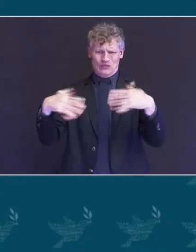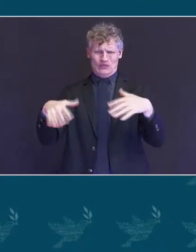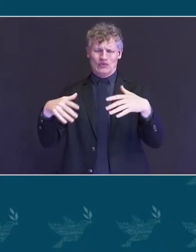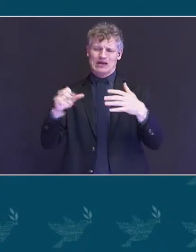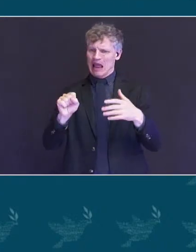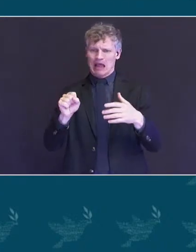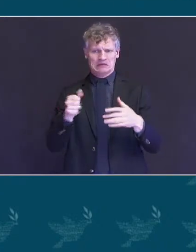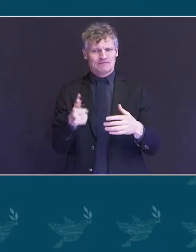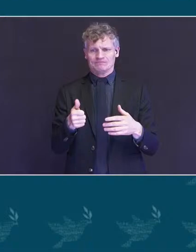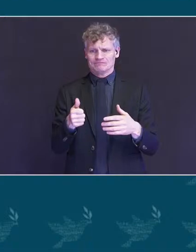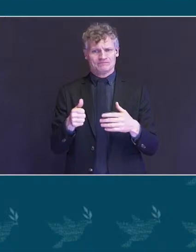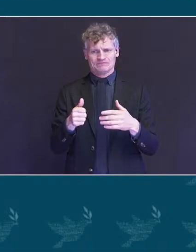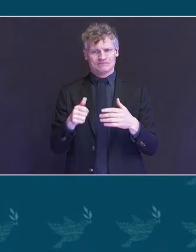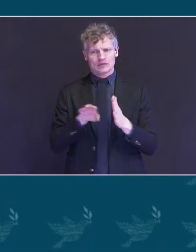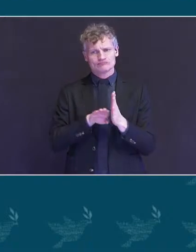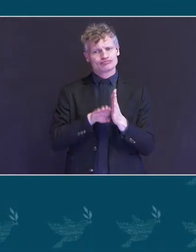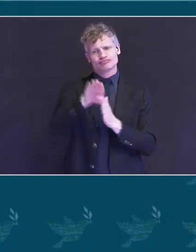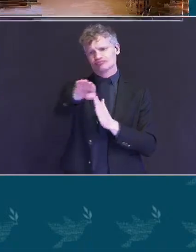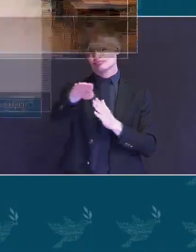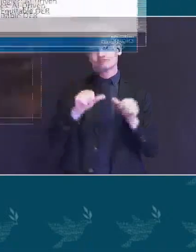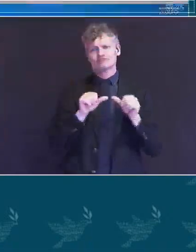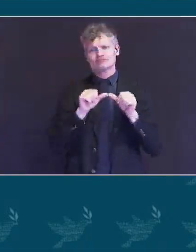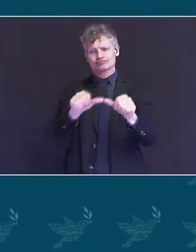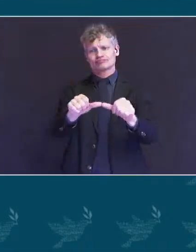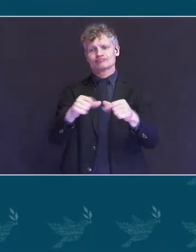Thank you so much, Cecilia, for